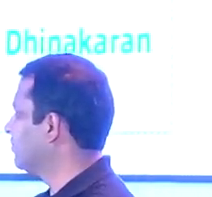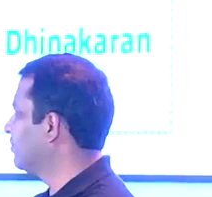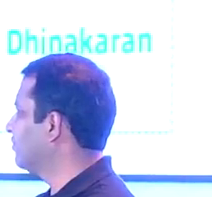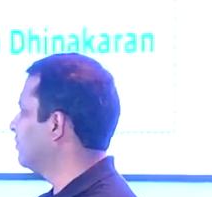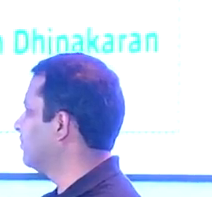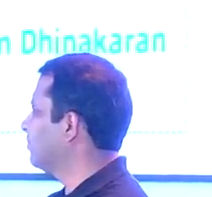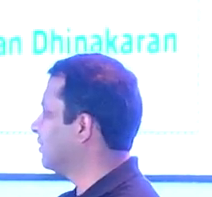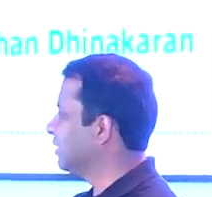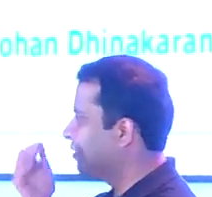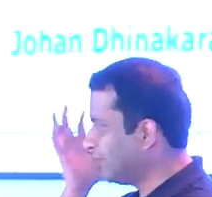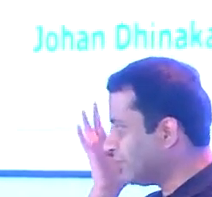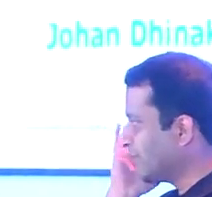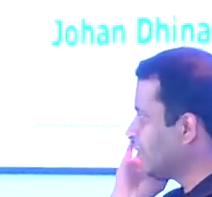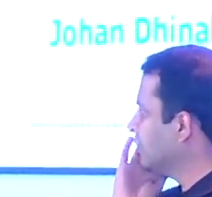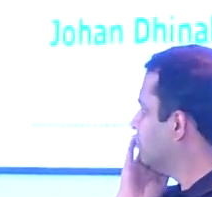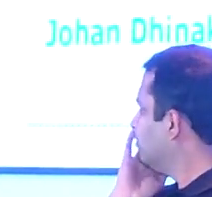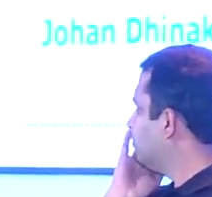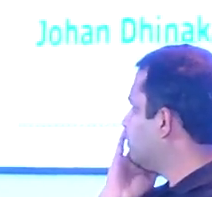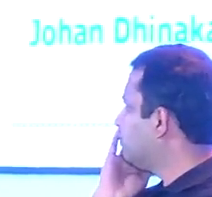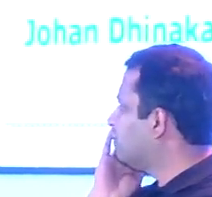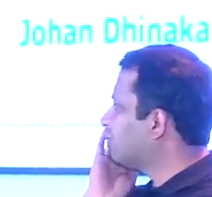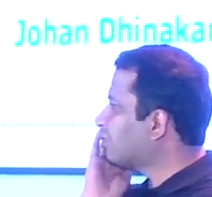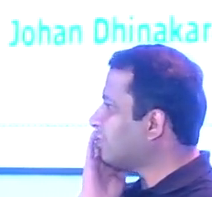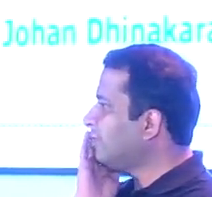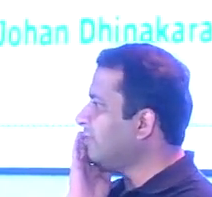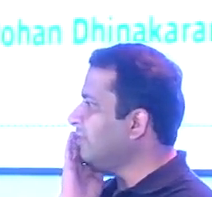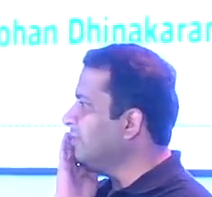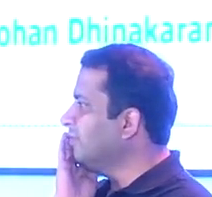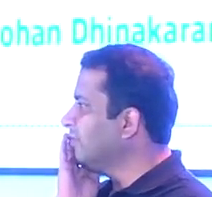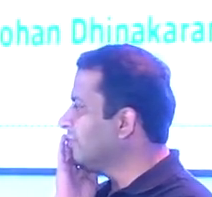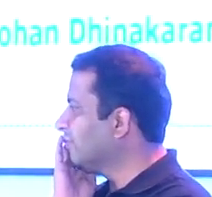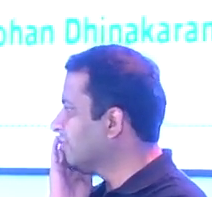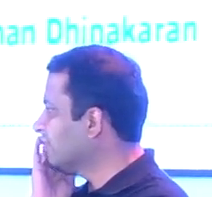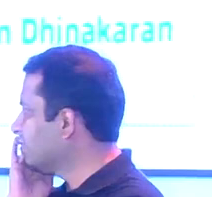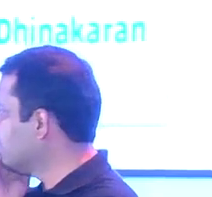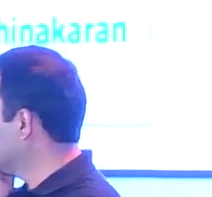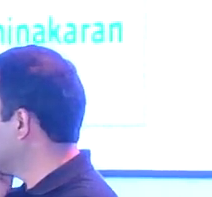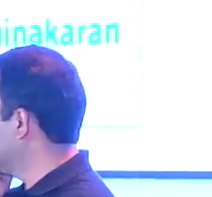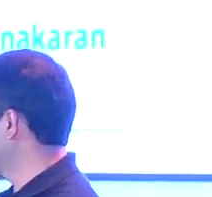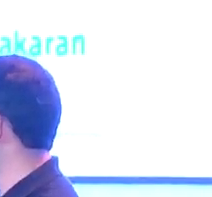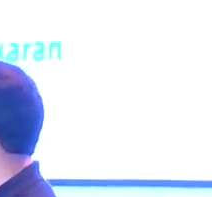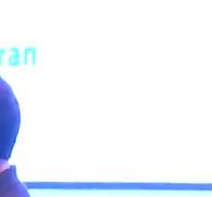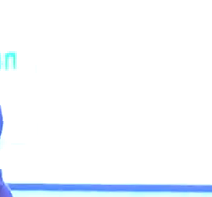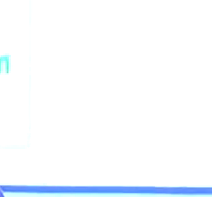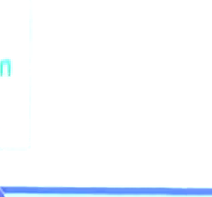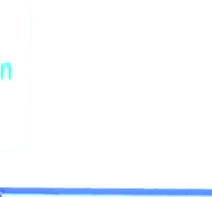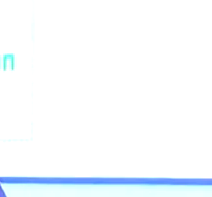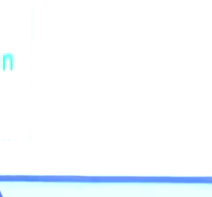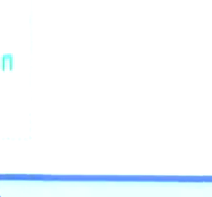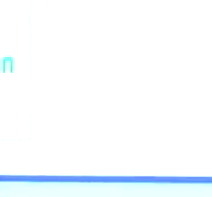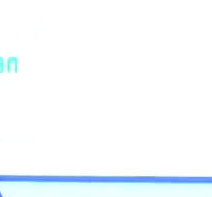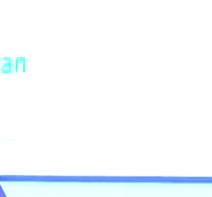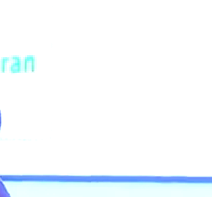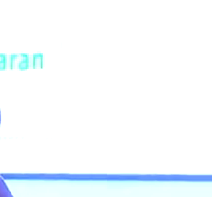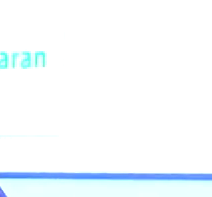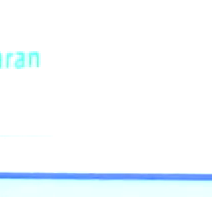in sedentary positions, and it's specifically targeted for persons with spinal cord injuries. Please give a big round of applause for this wonderful work